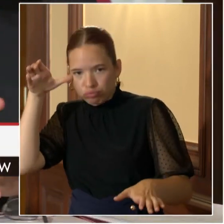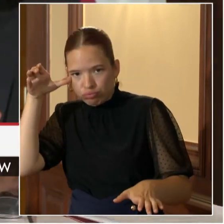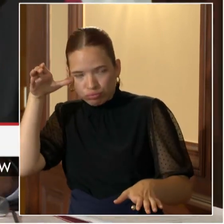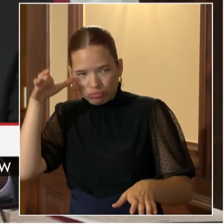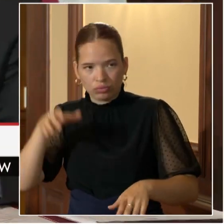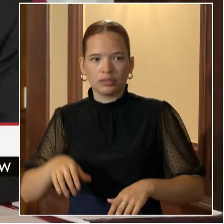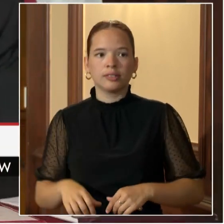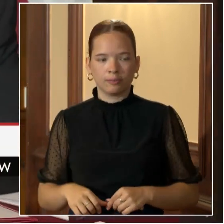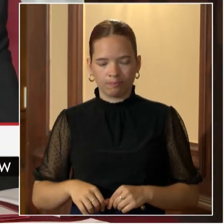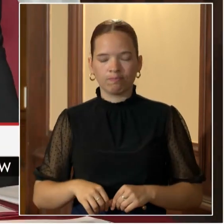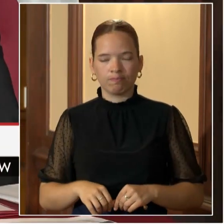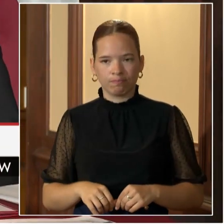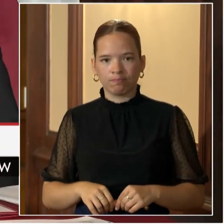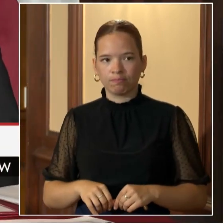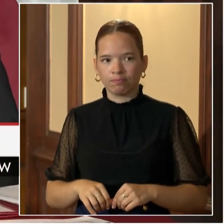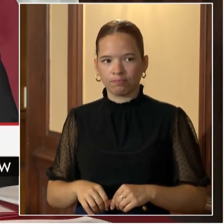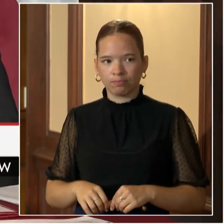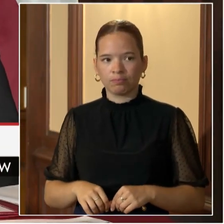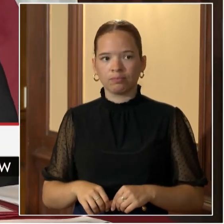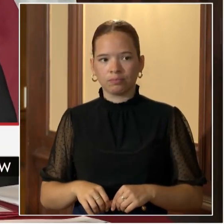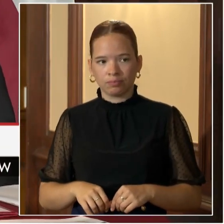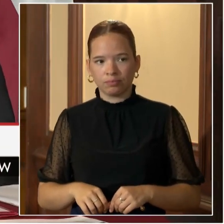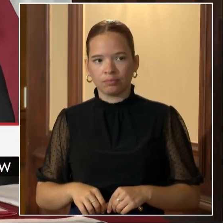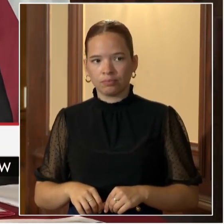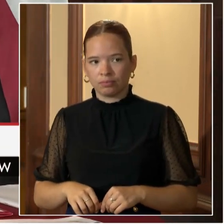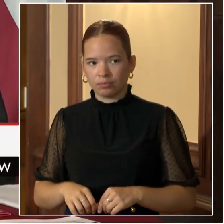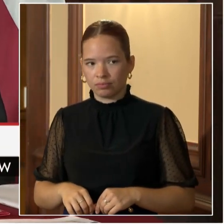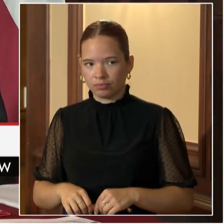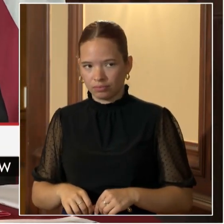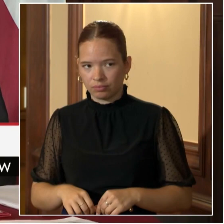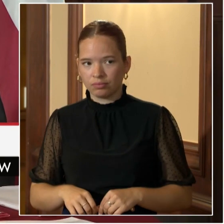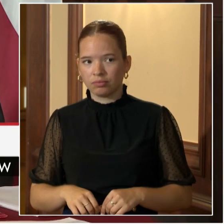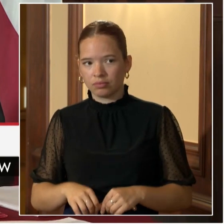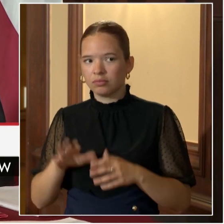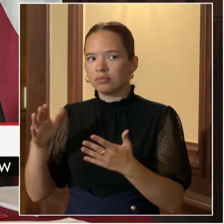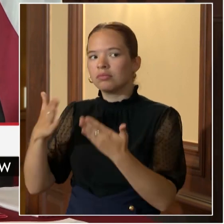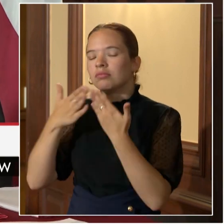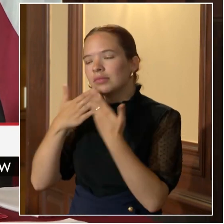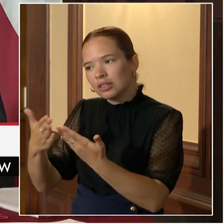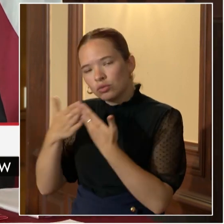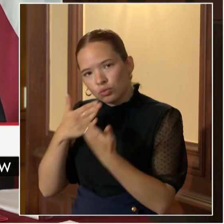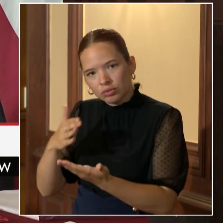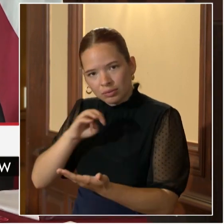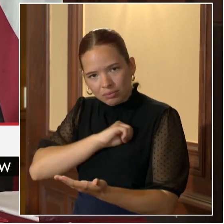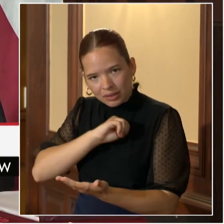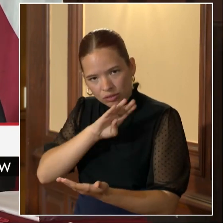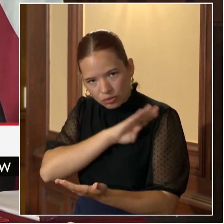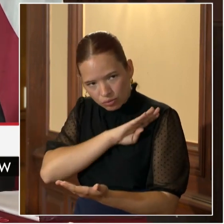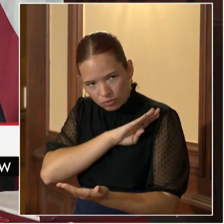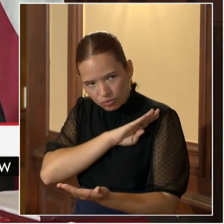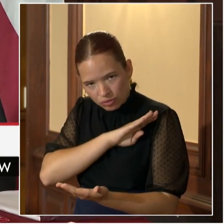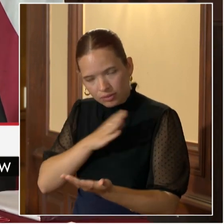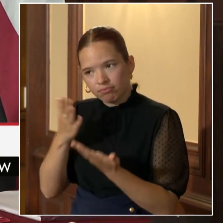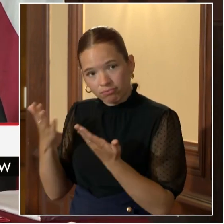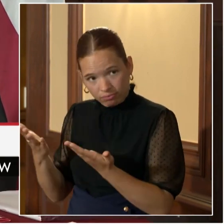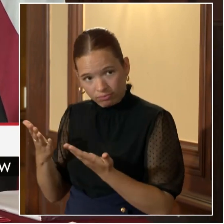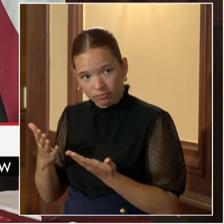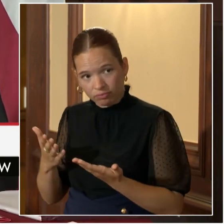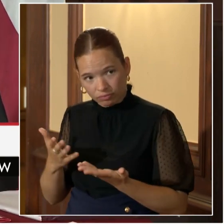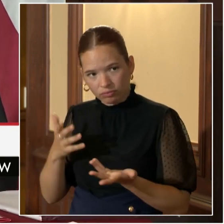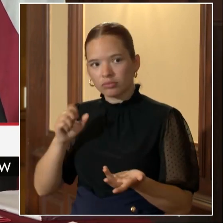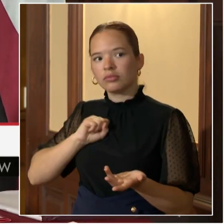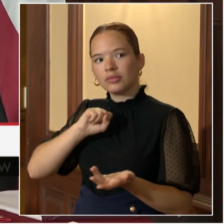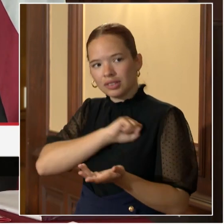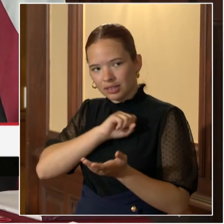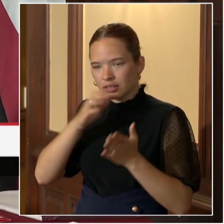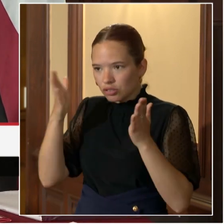and to my colleagues on the commission, the representatives and the 2 senators, as well as the public. Good afternoon.